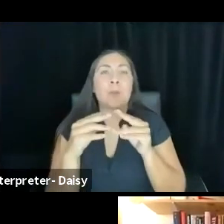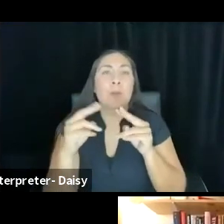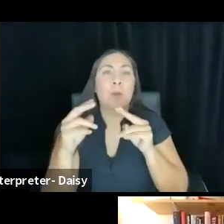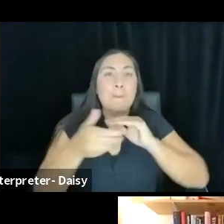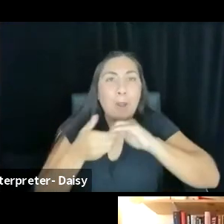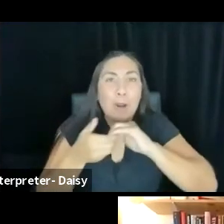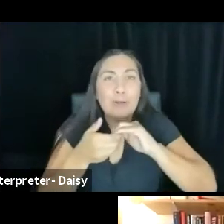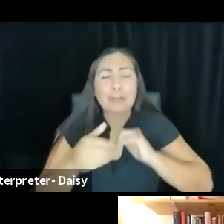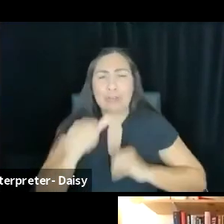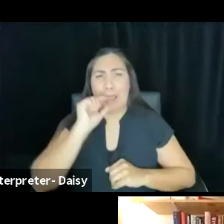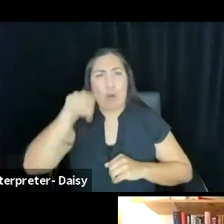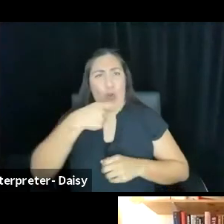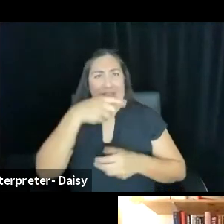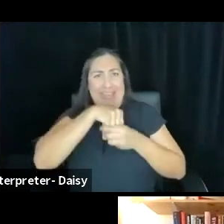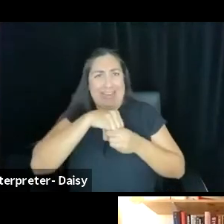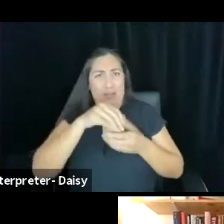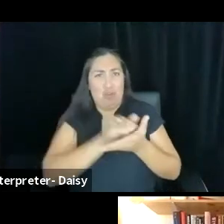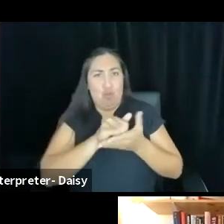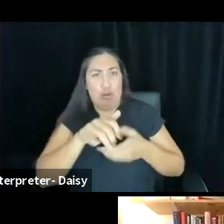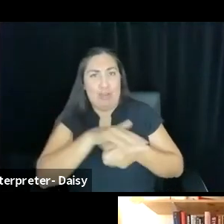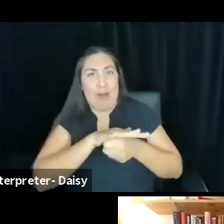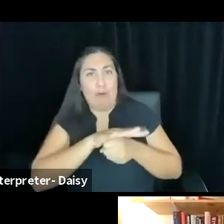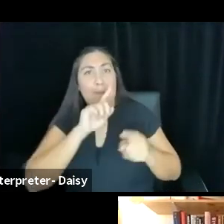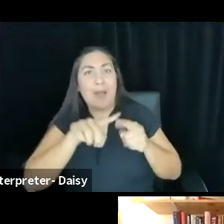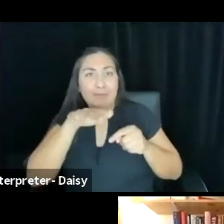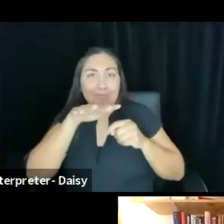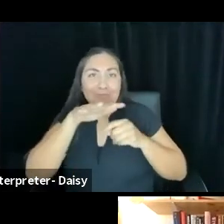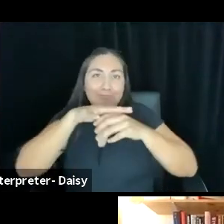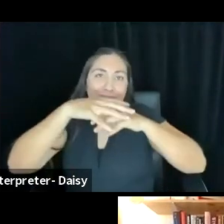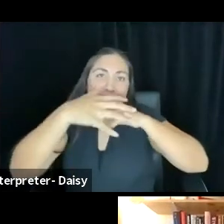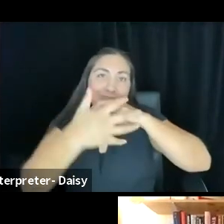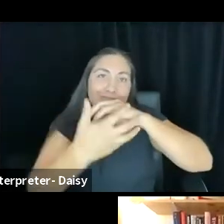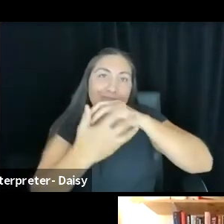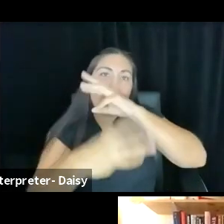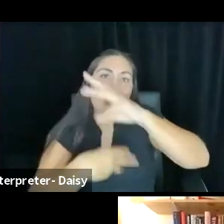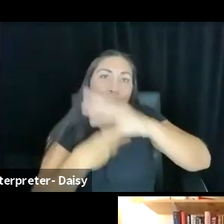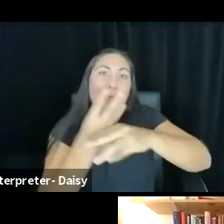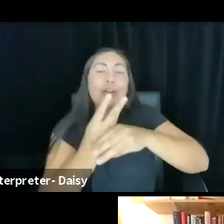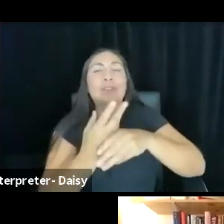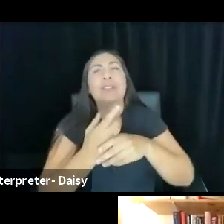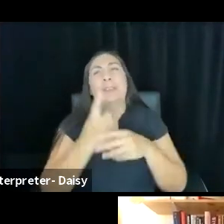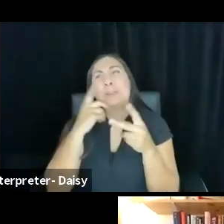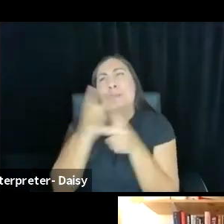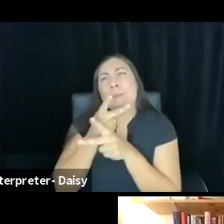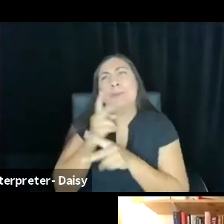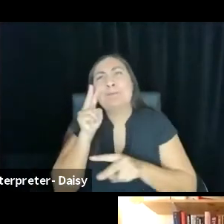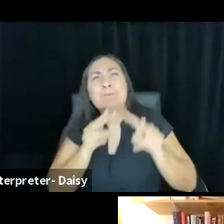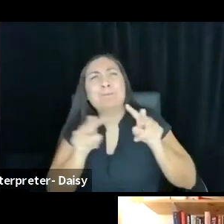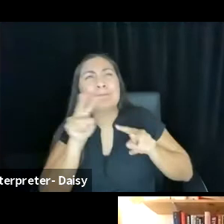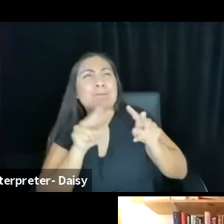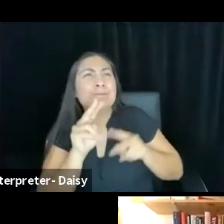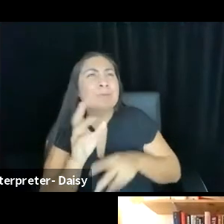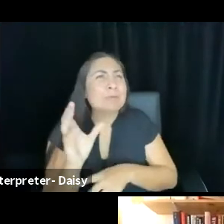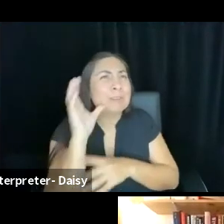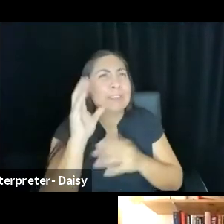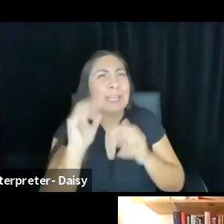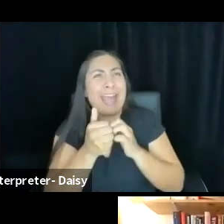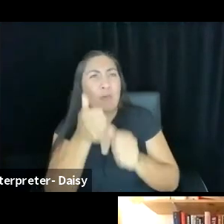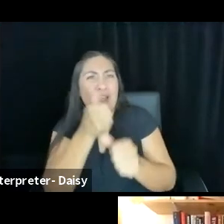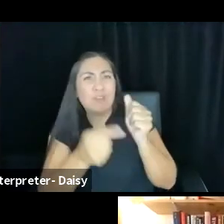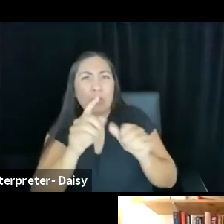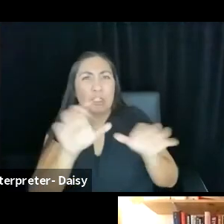world, to get a sense of how everybody's doing, what people are experiencing, and how people are responding. So that's a little bit